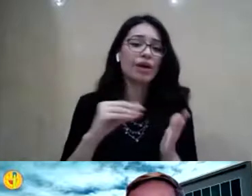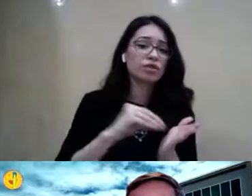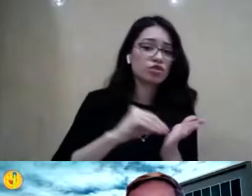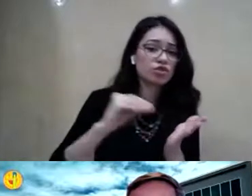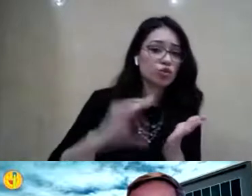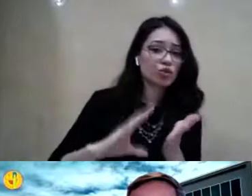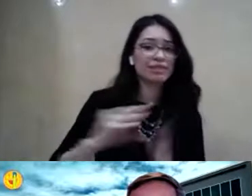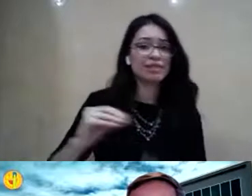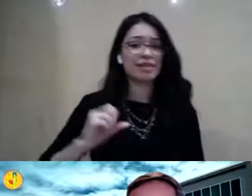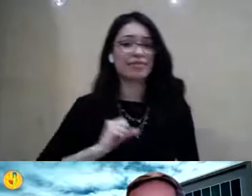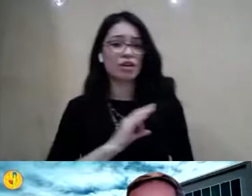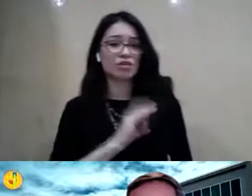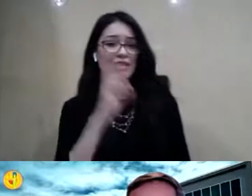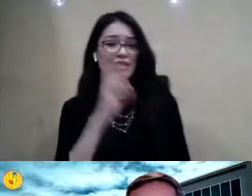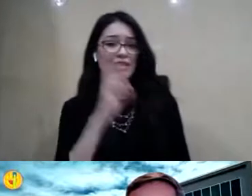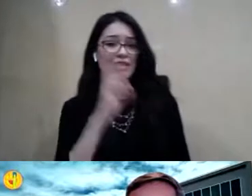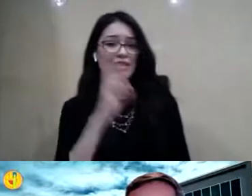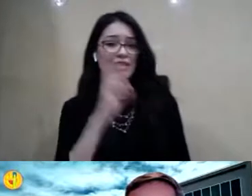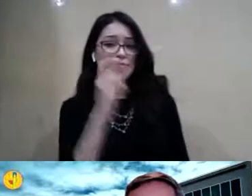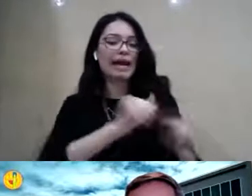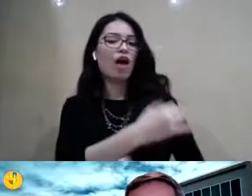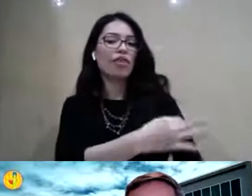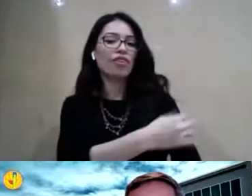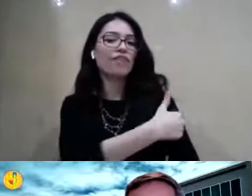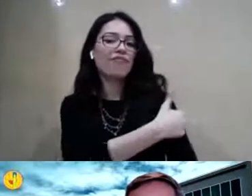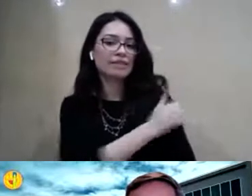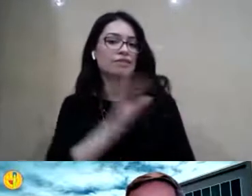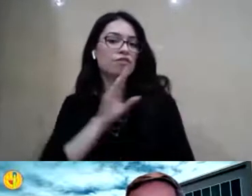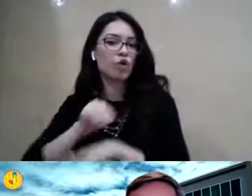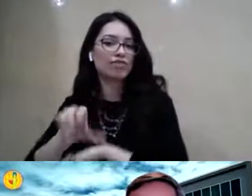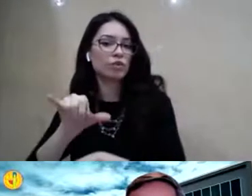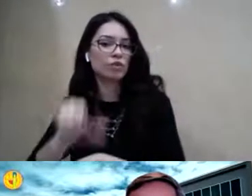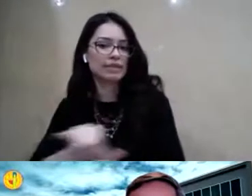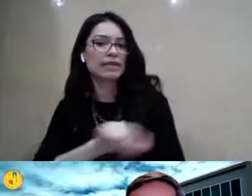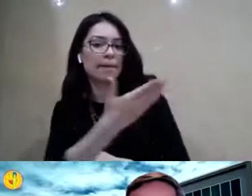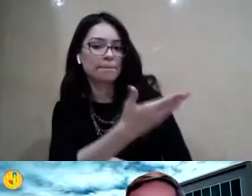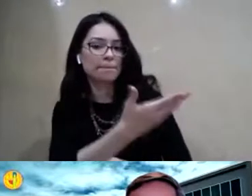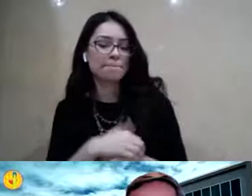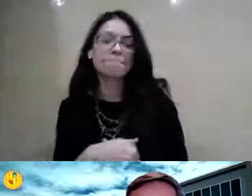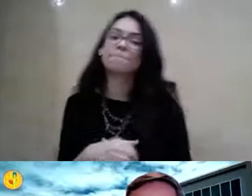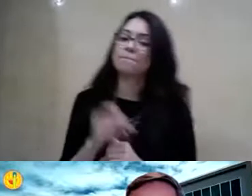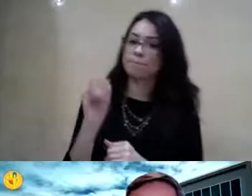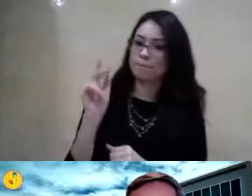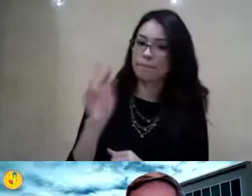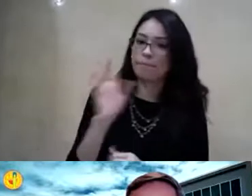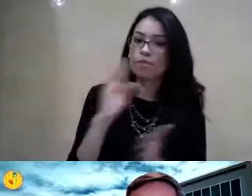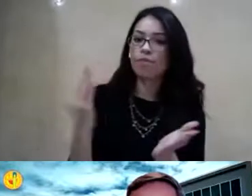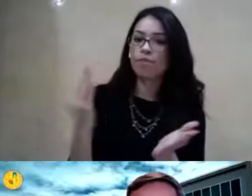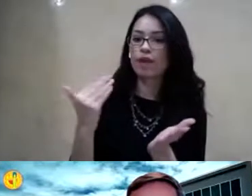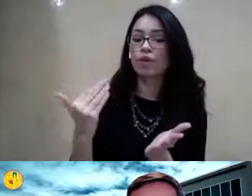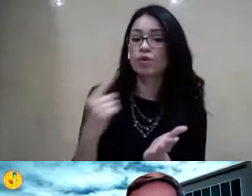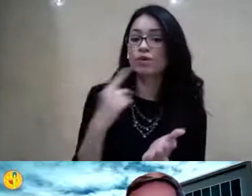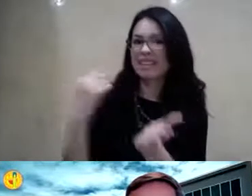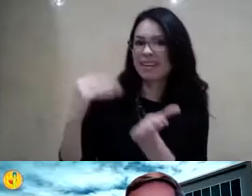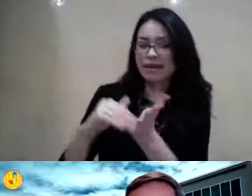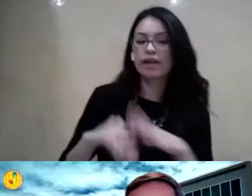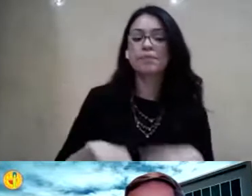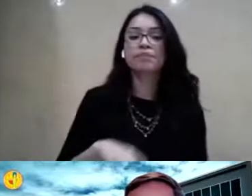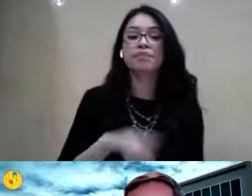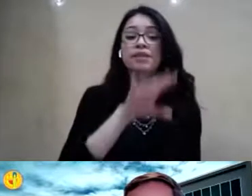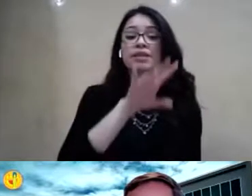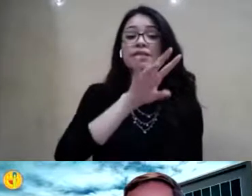that? Sure. Again, I'll repeat. It's my big three. Lower the overall level of COVID. 75,